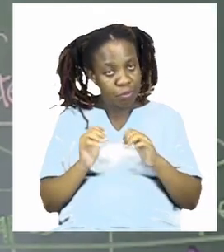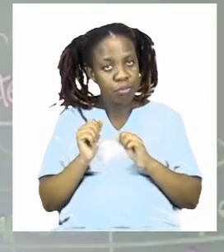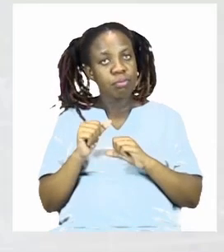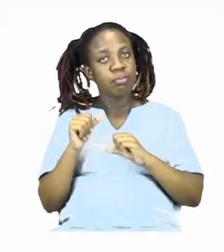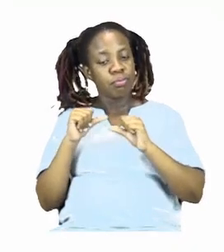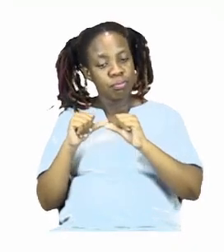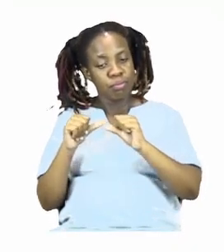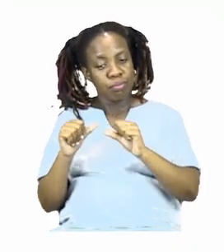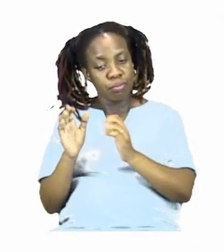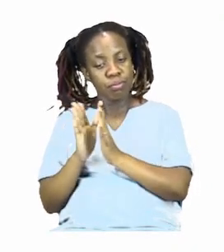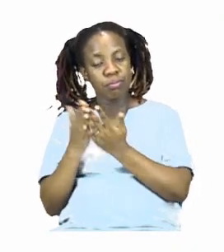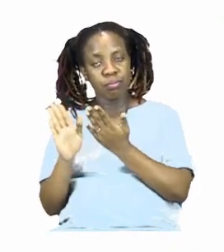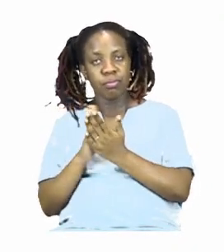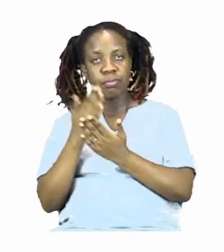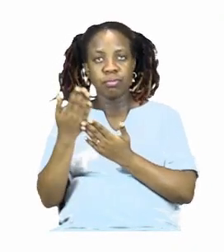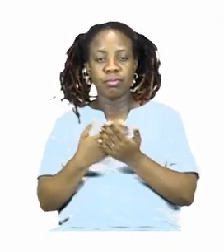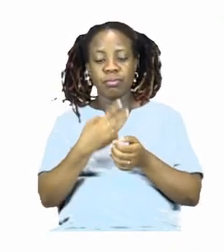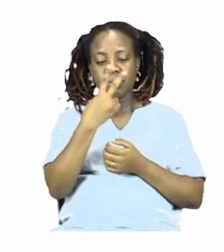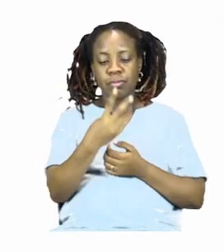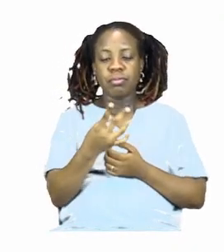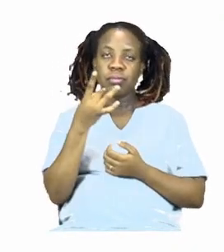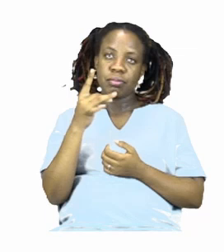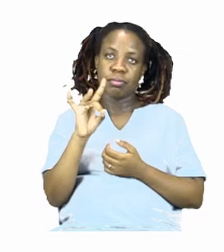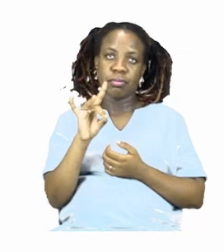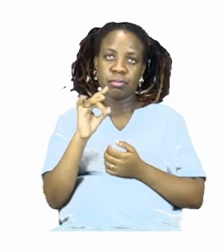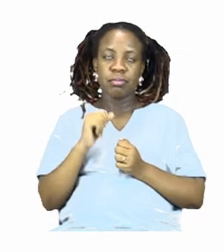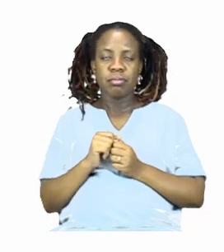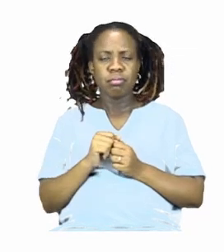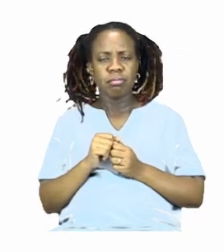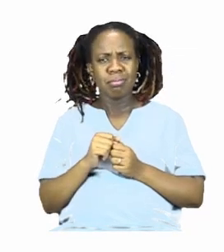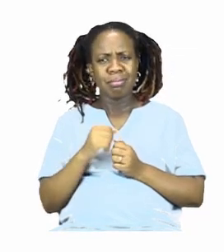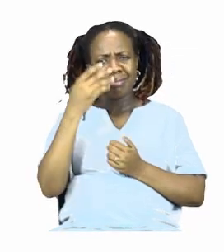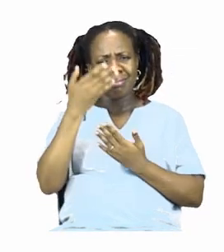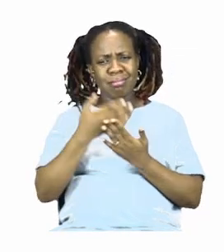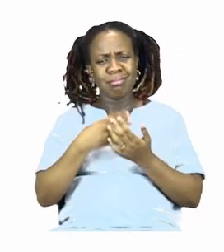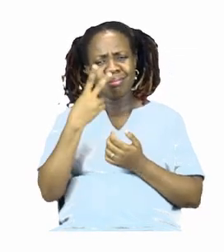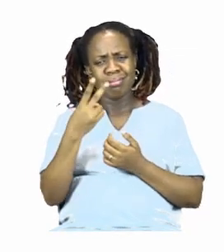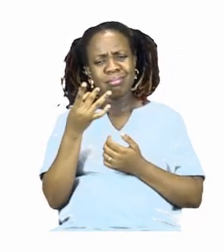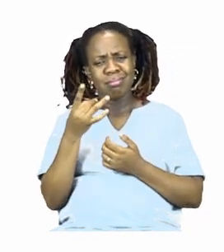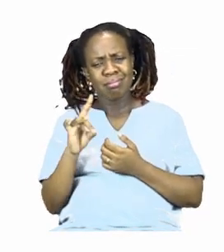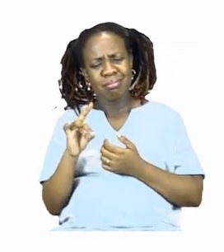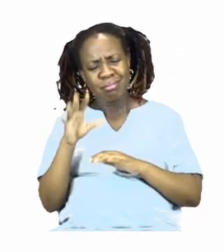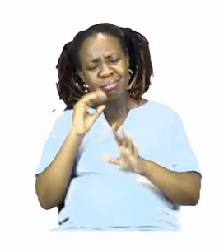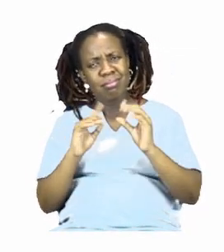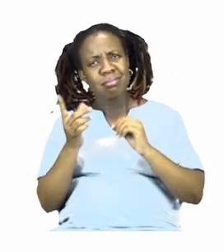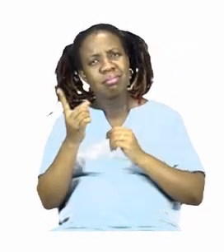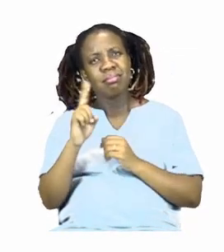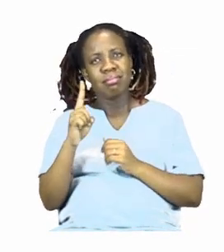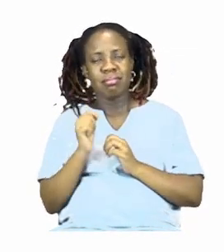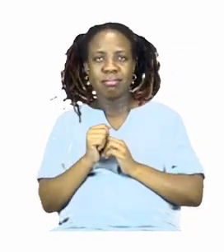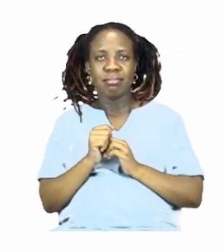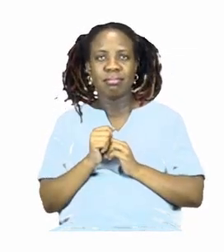booklets to page 28 and see what we have to do here. Now, this part of the lesson,